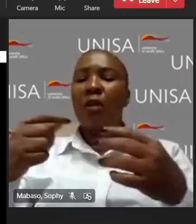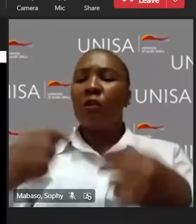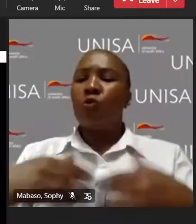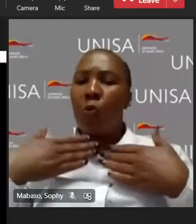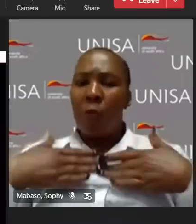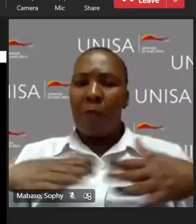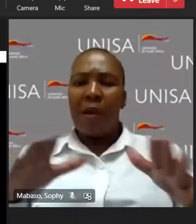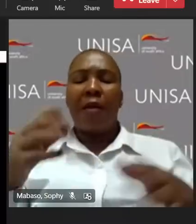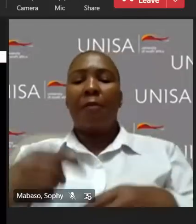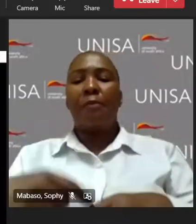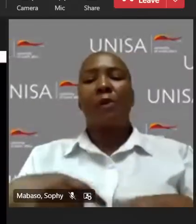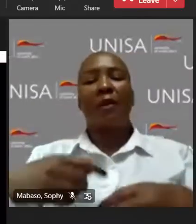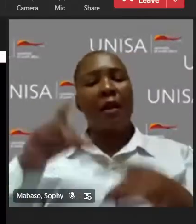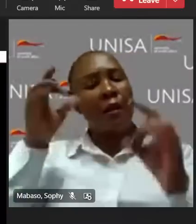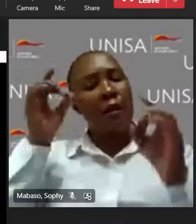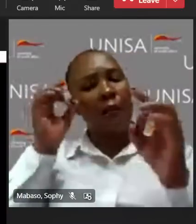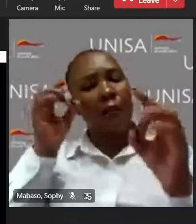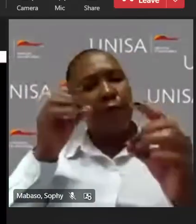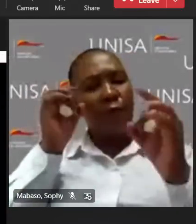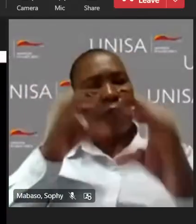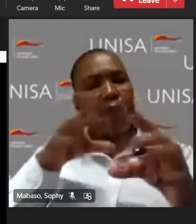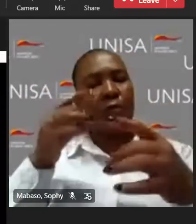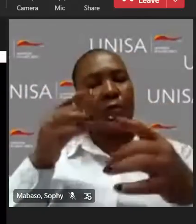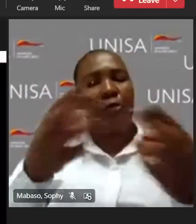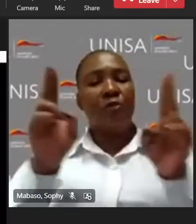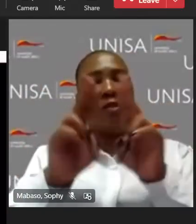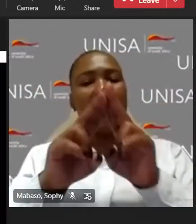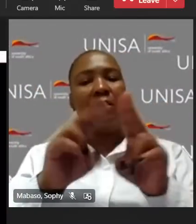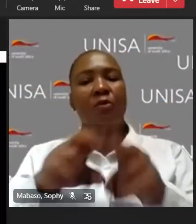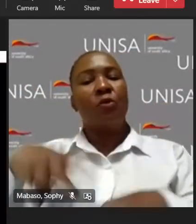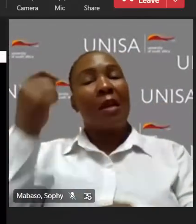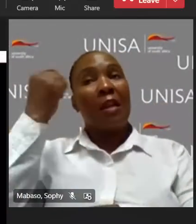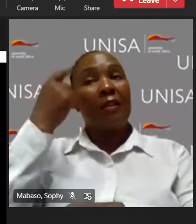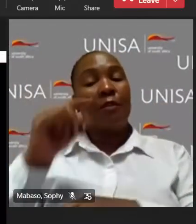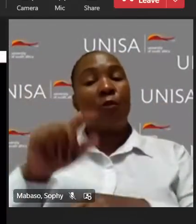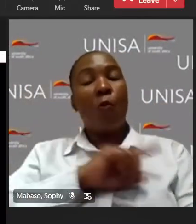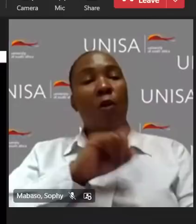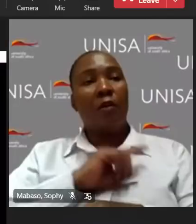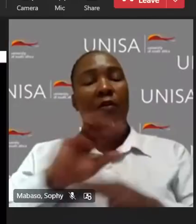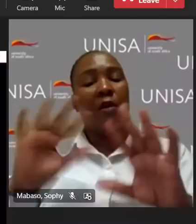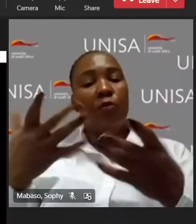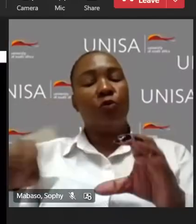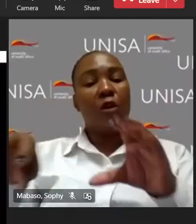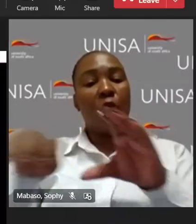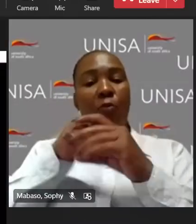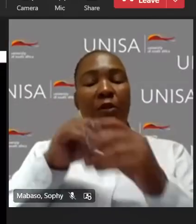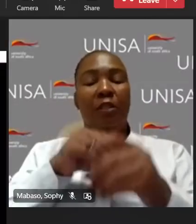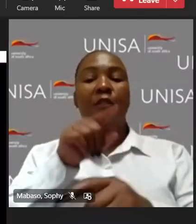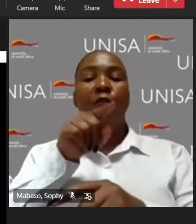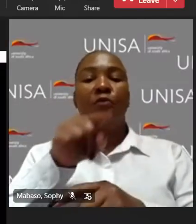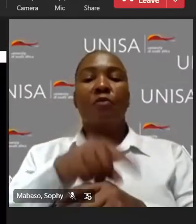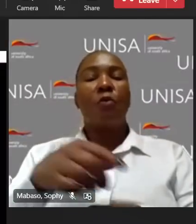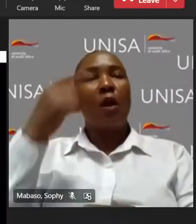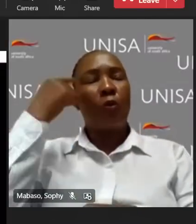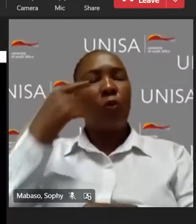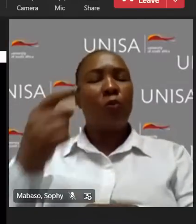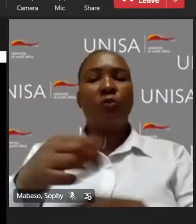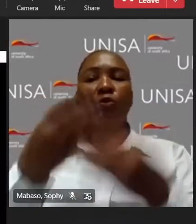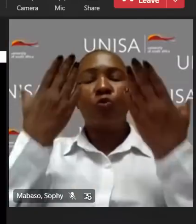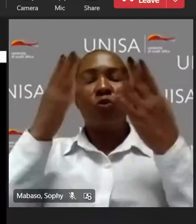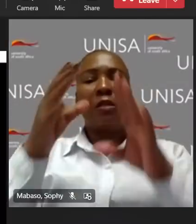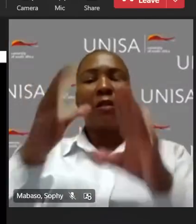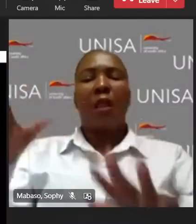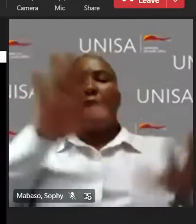exactly on how to accommodate you. We are also aware of students who are reluctant to disclose their